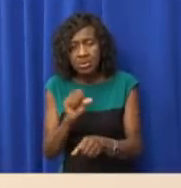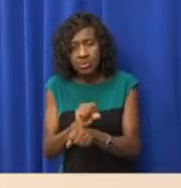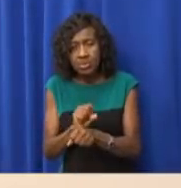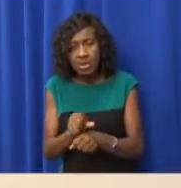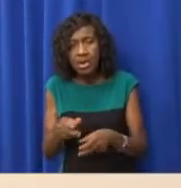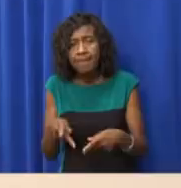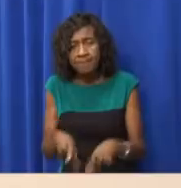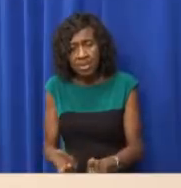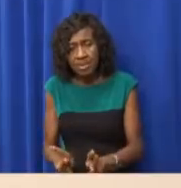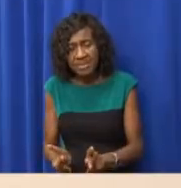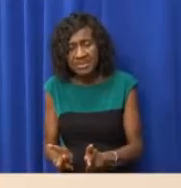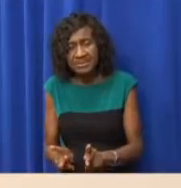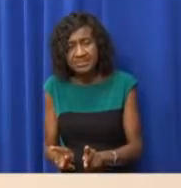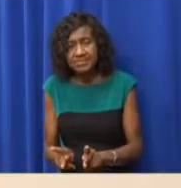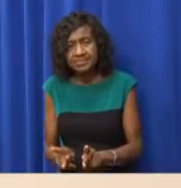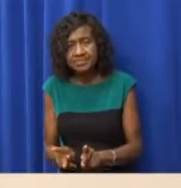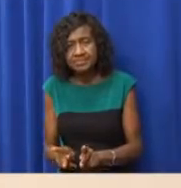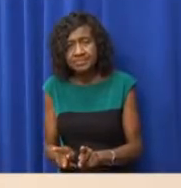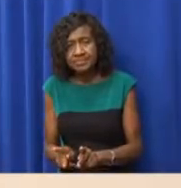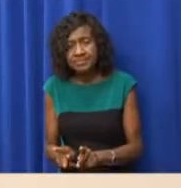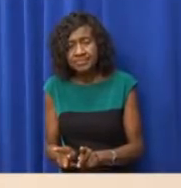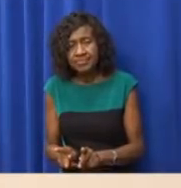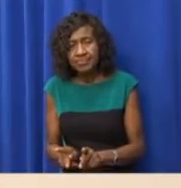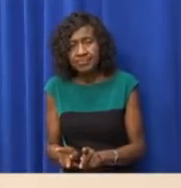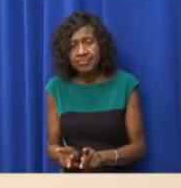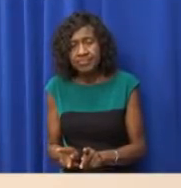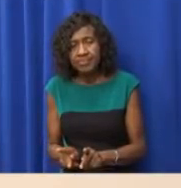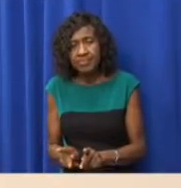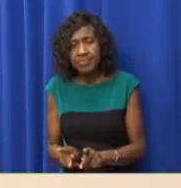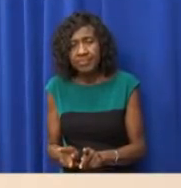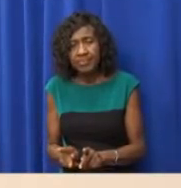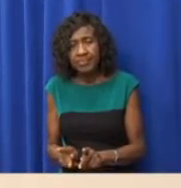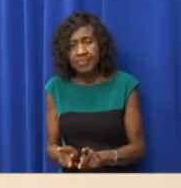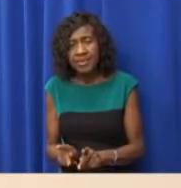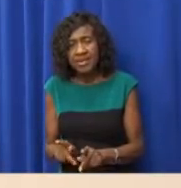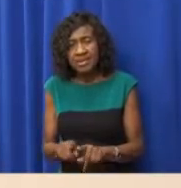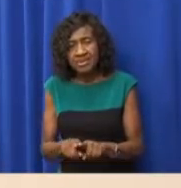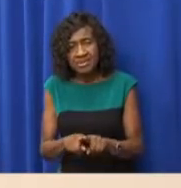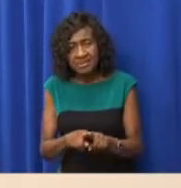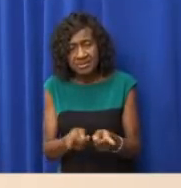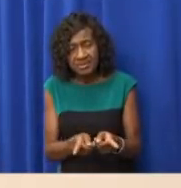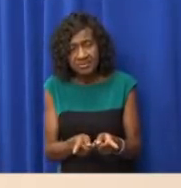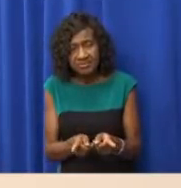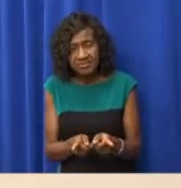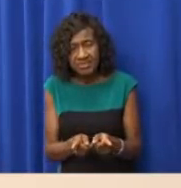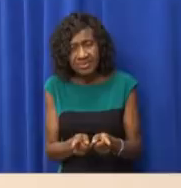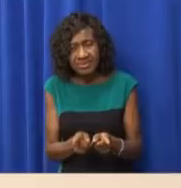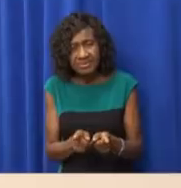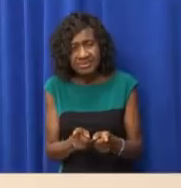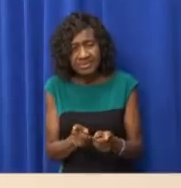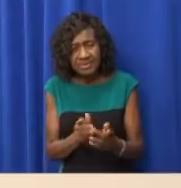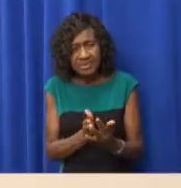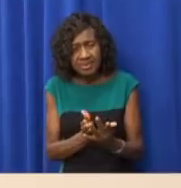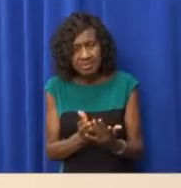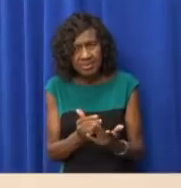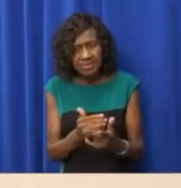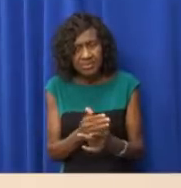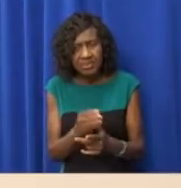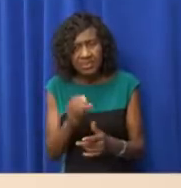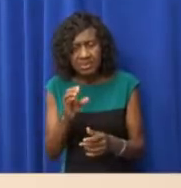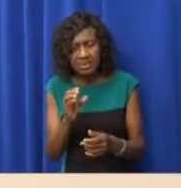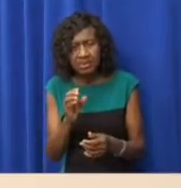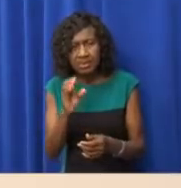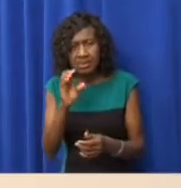many, many years have been people on work permits. The difference between cruise tourism and stayover tourism has